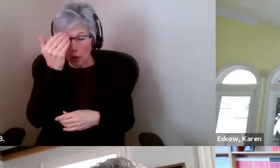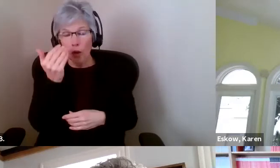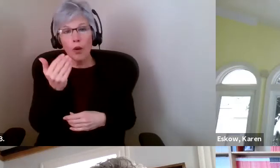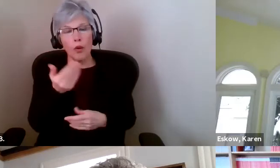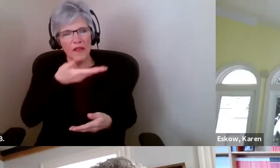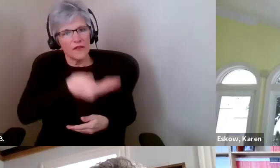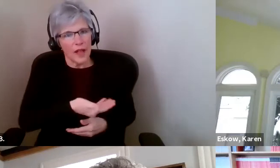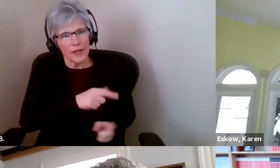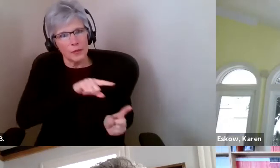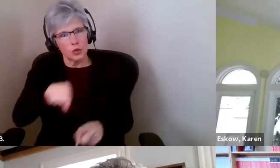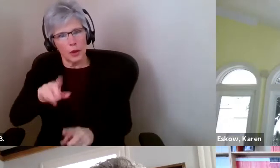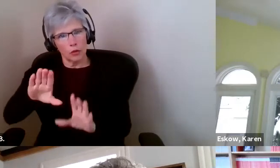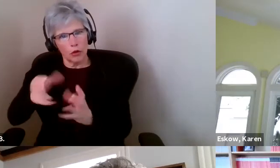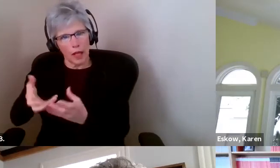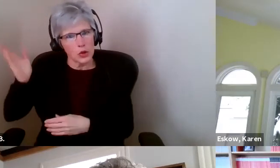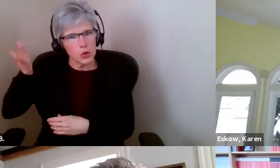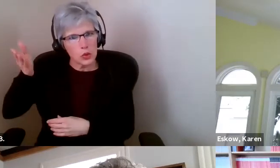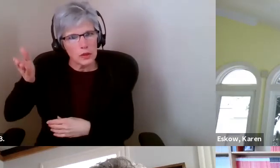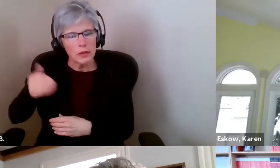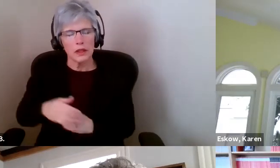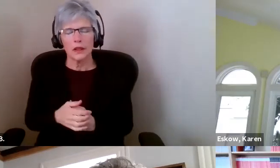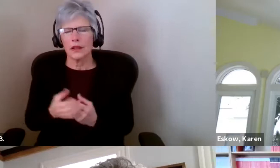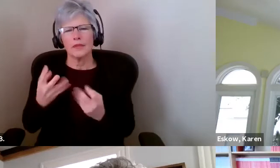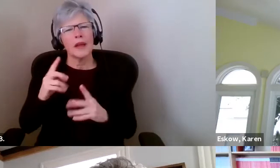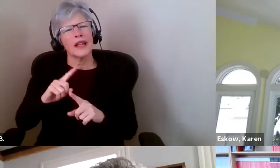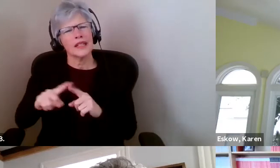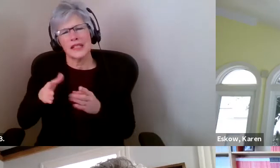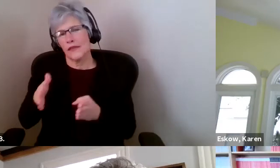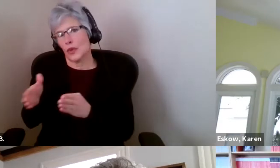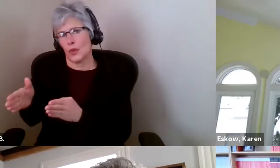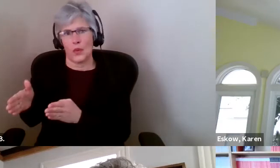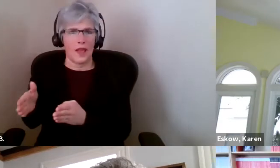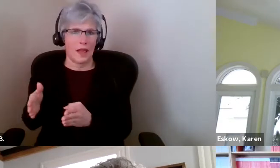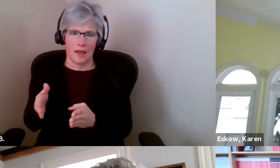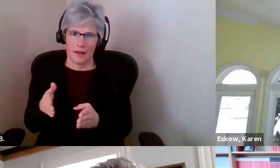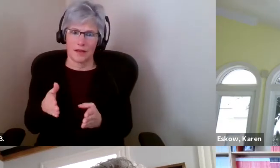speak, whatever it might be. There are many ways to engage TERFA, but it was a really uplifting